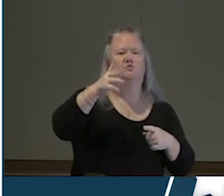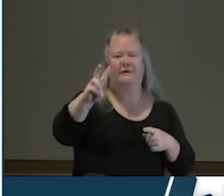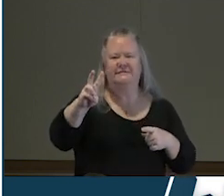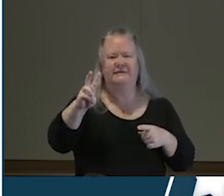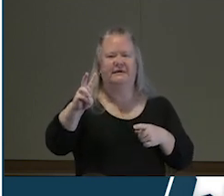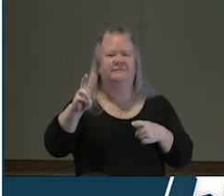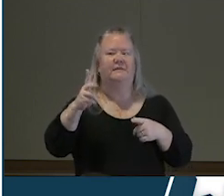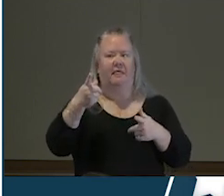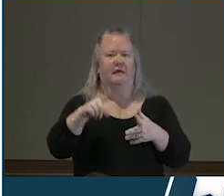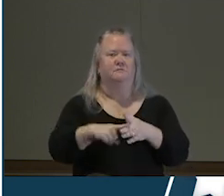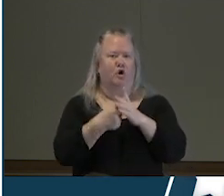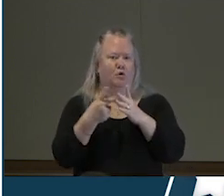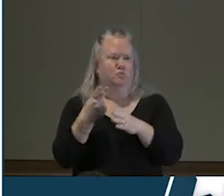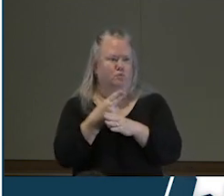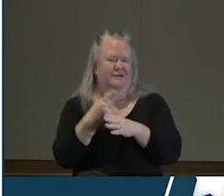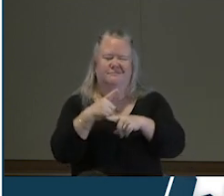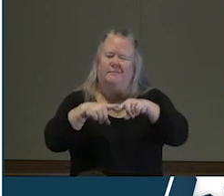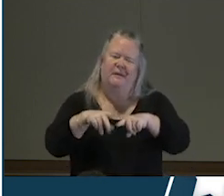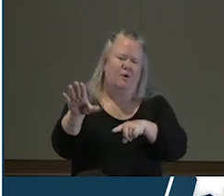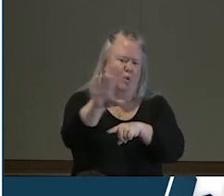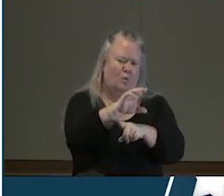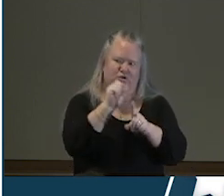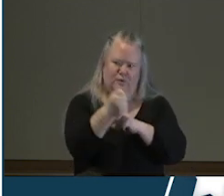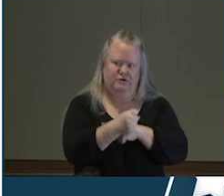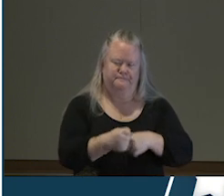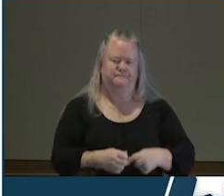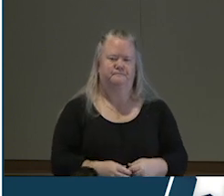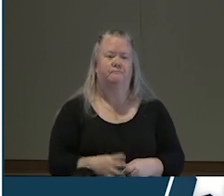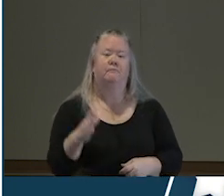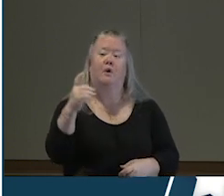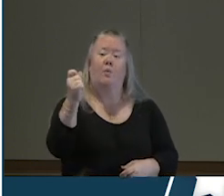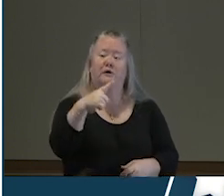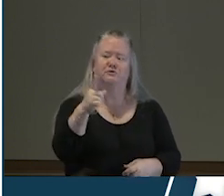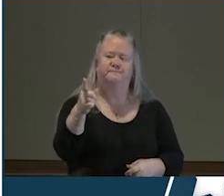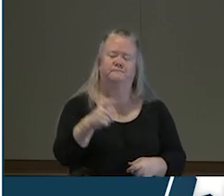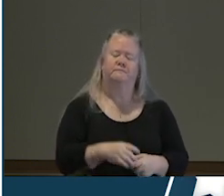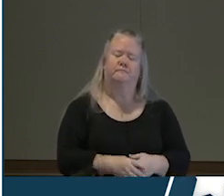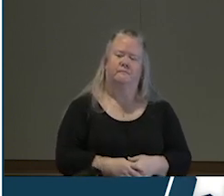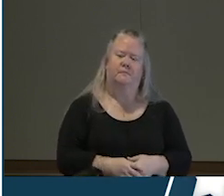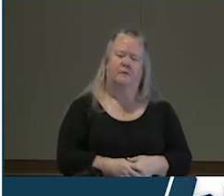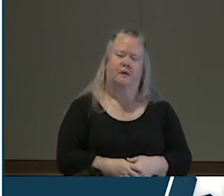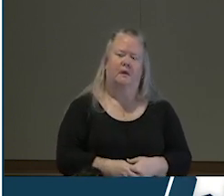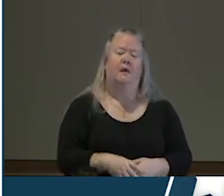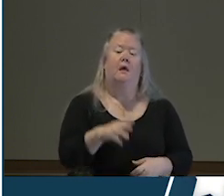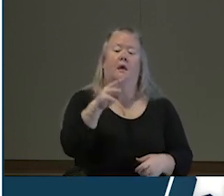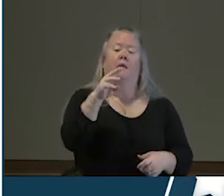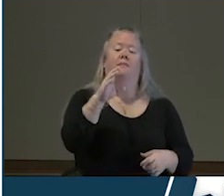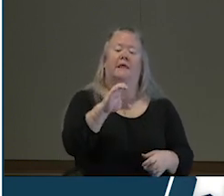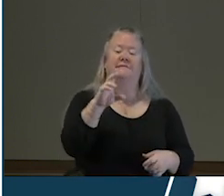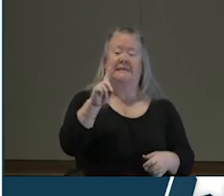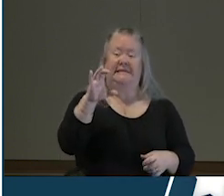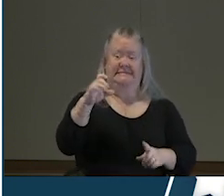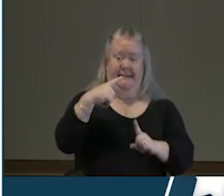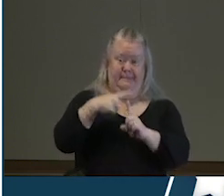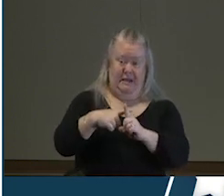see these kicked on, depending on the situation. Question, yeah. So under the CDC Plus. CDC Plus,